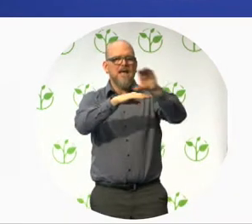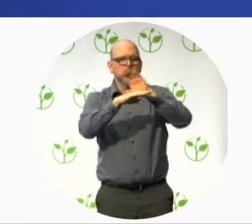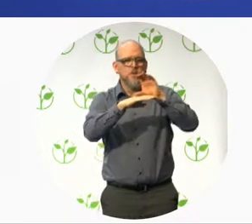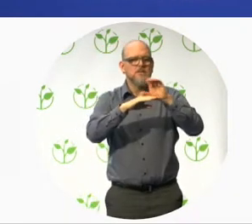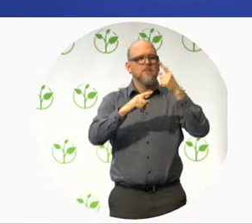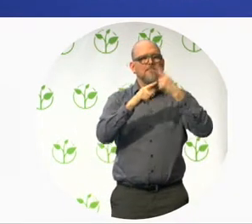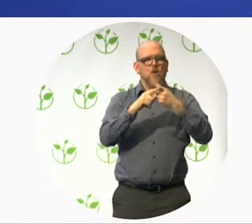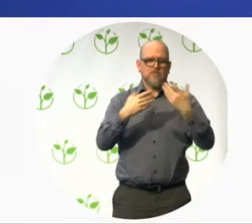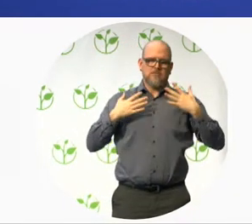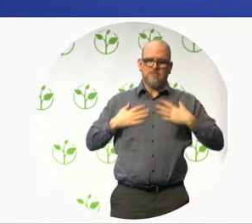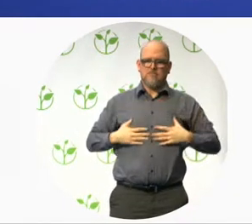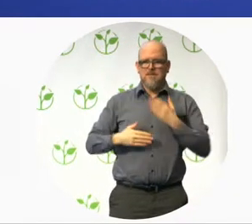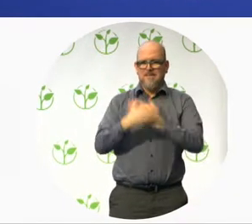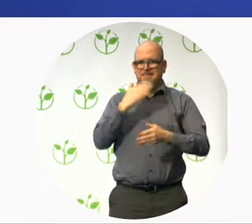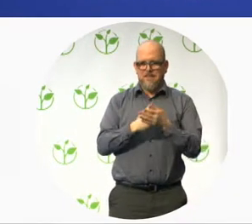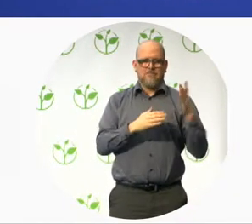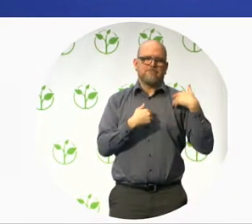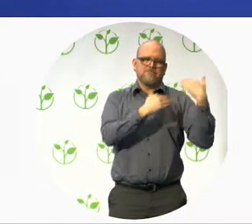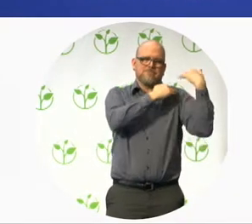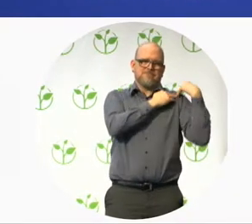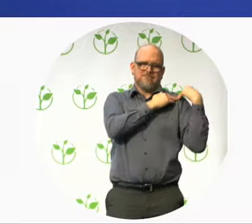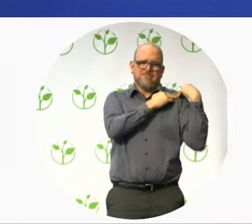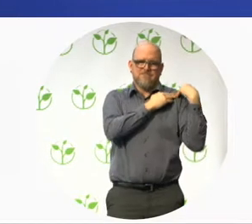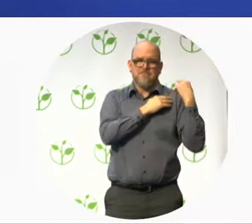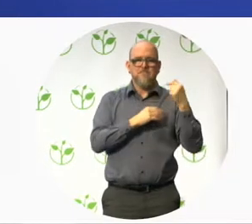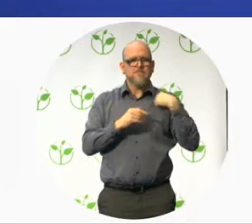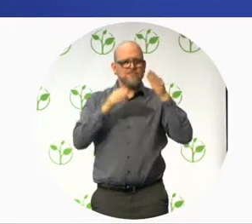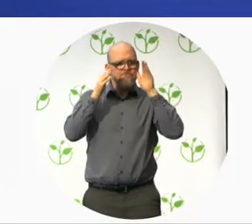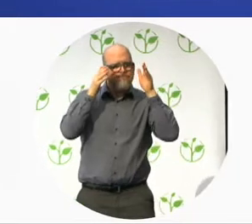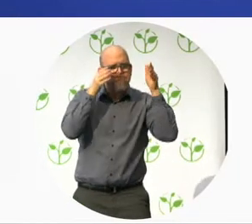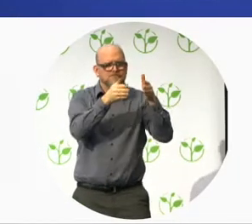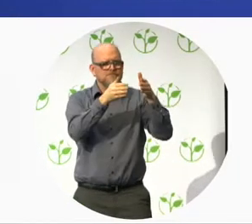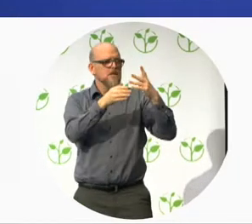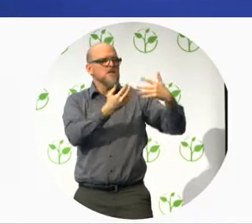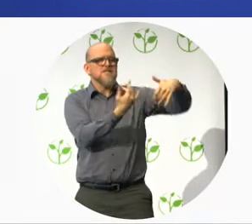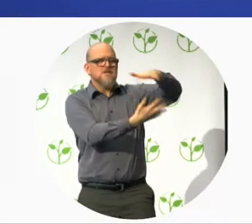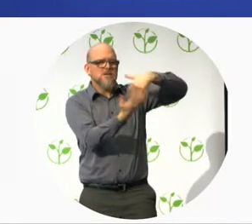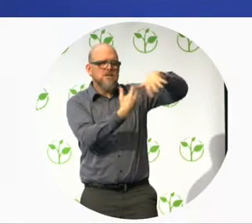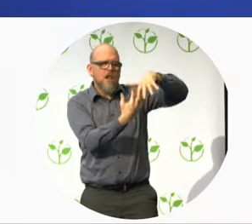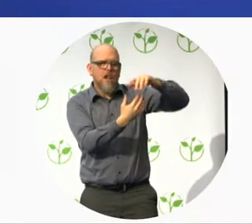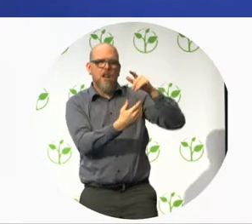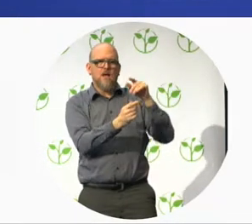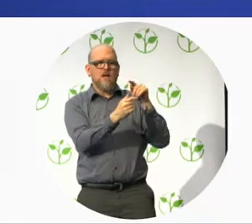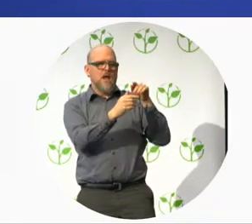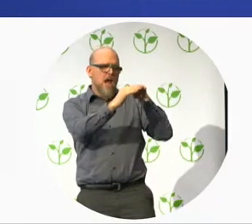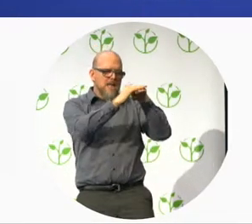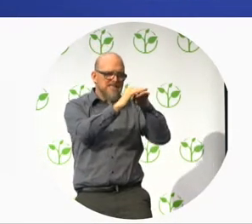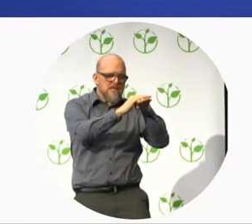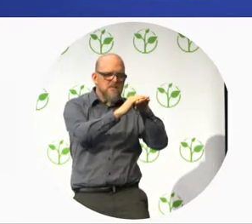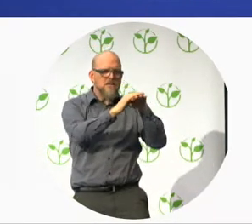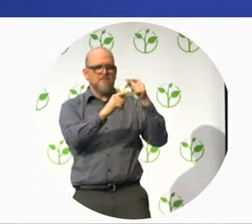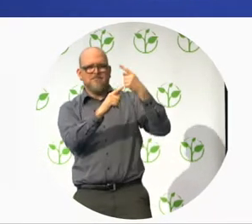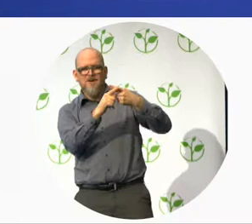team, the Bureau of Human Resources, and the Department of State, I want to thank the ISIL Foundation and Project